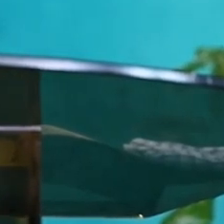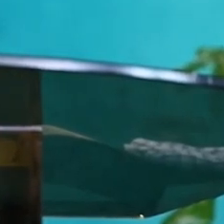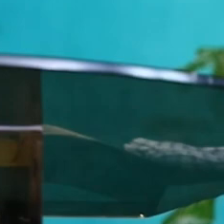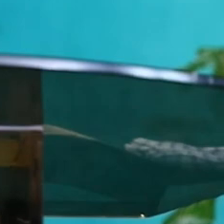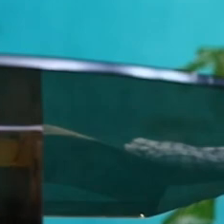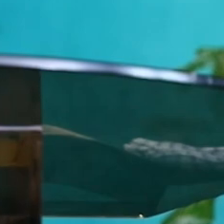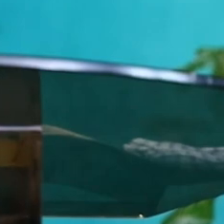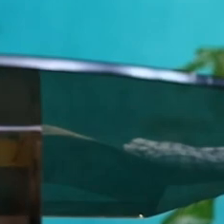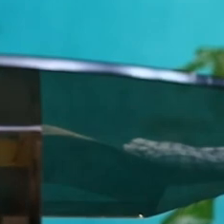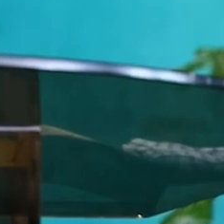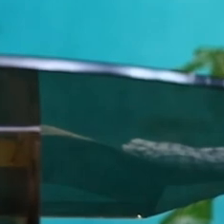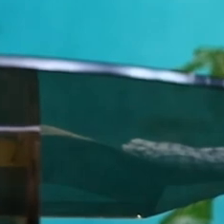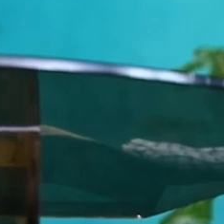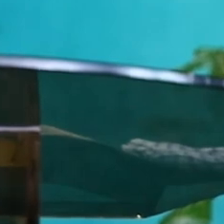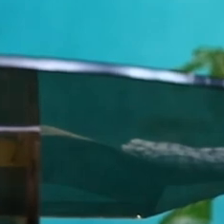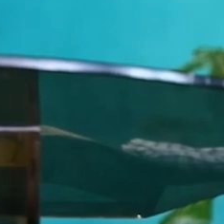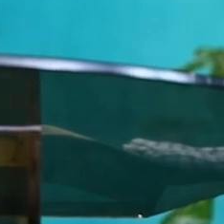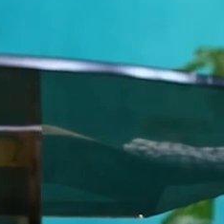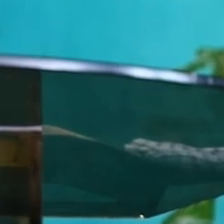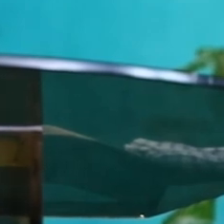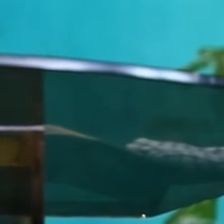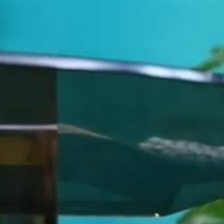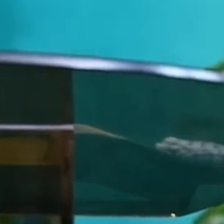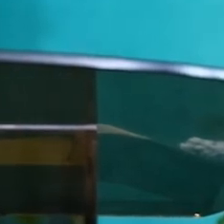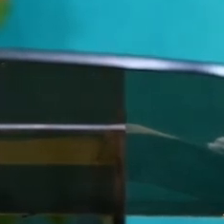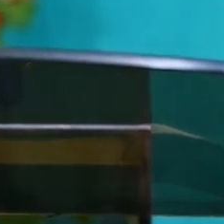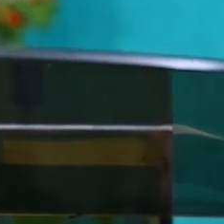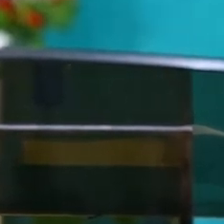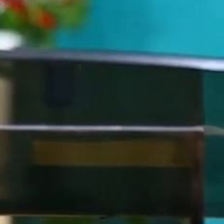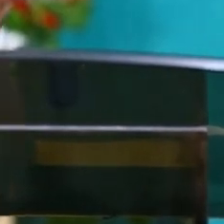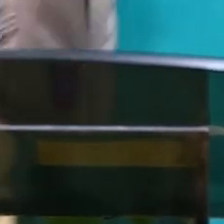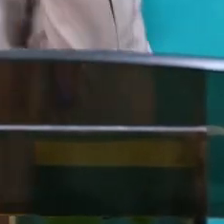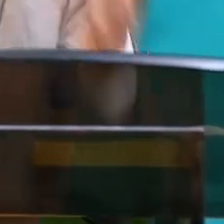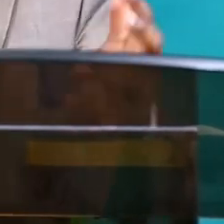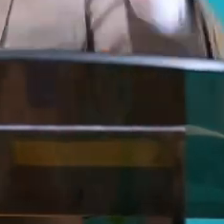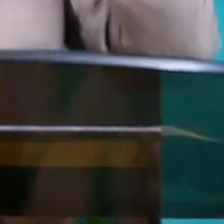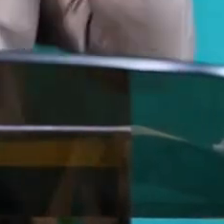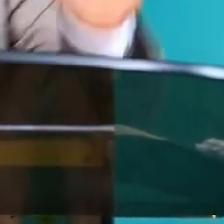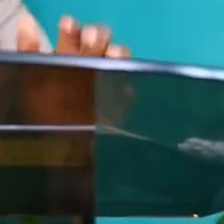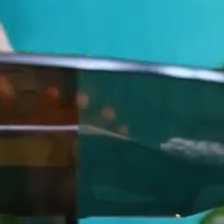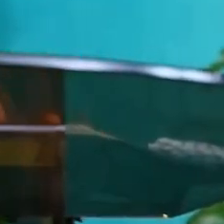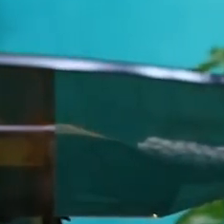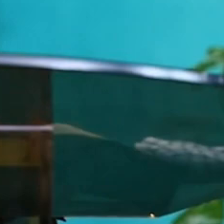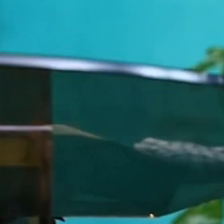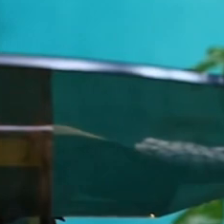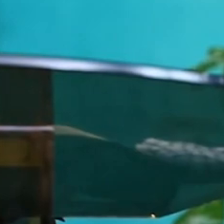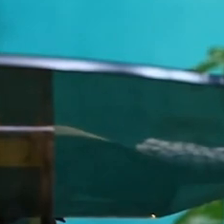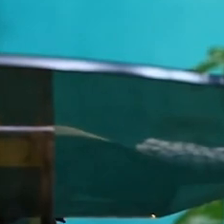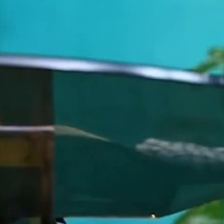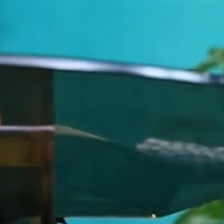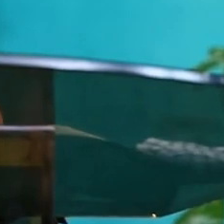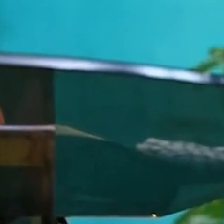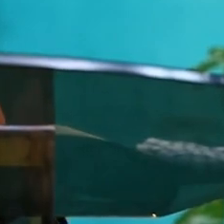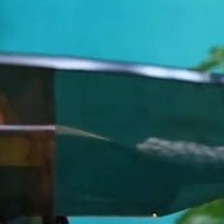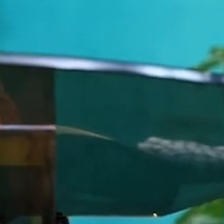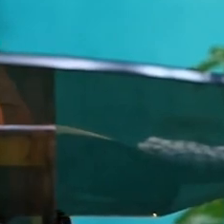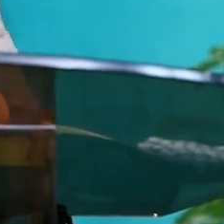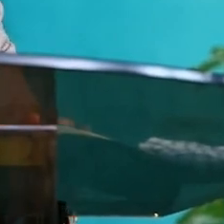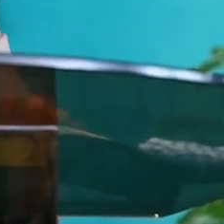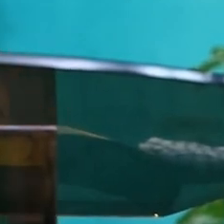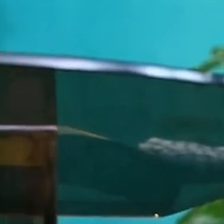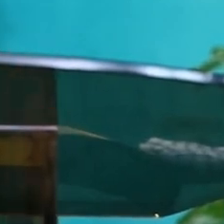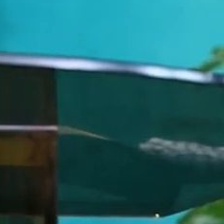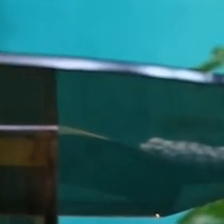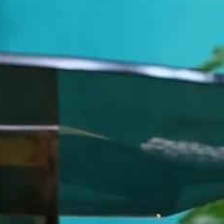in 2 Corinthians chapter 16, verse 14, do not be unequally yoked together with unbelievers.